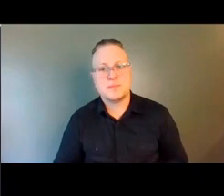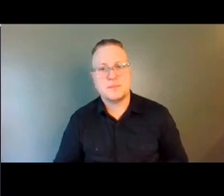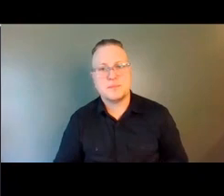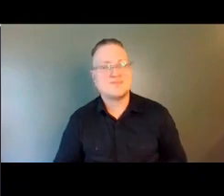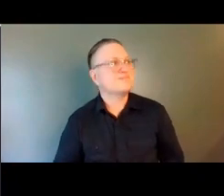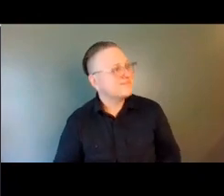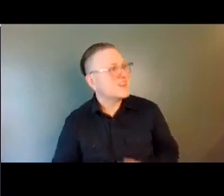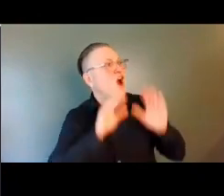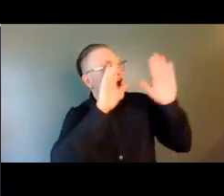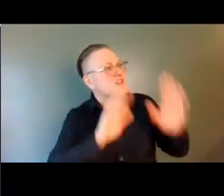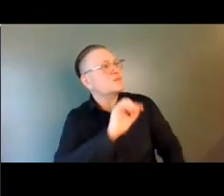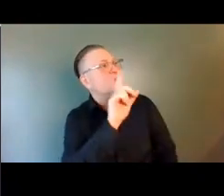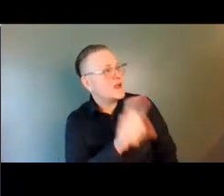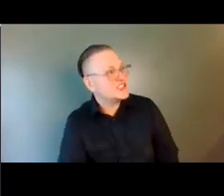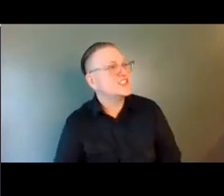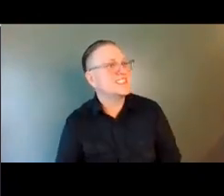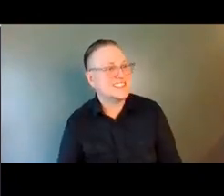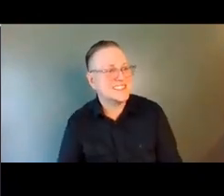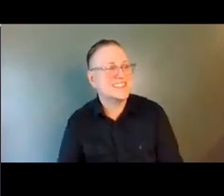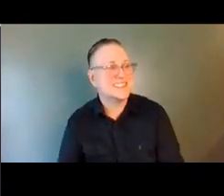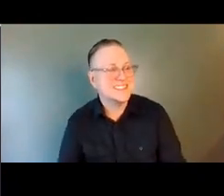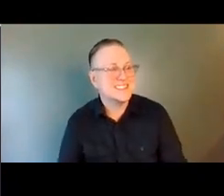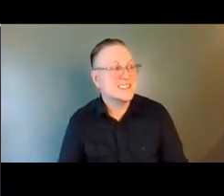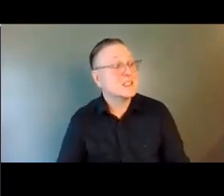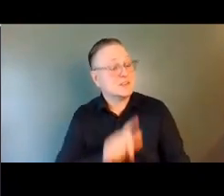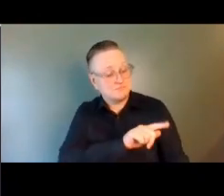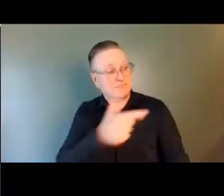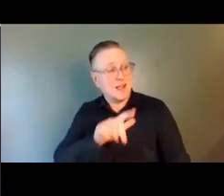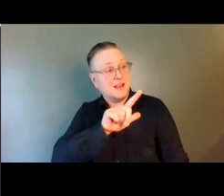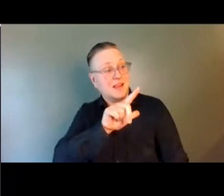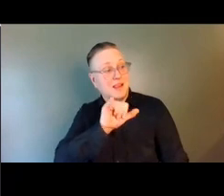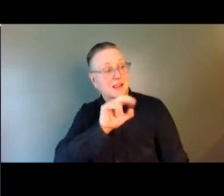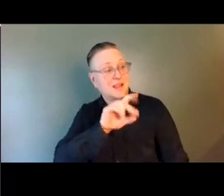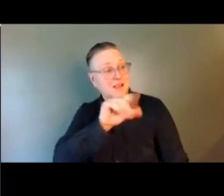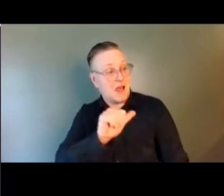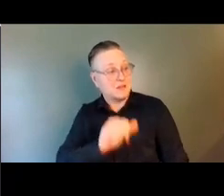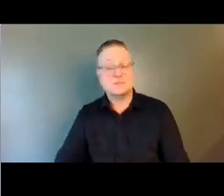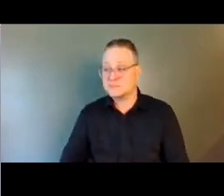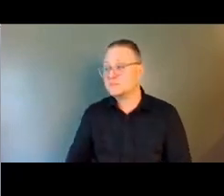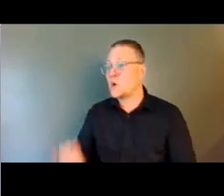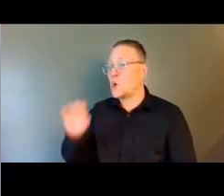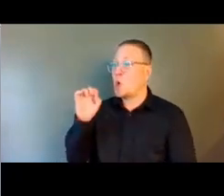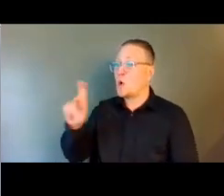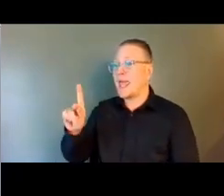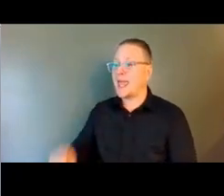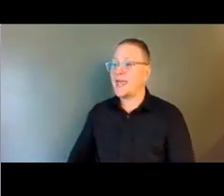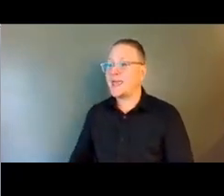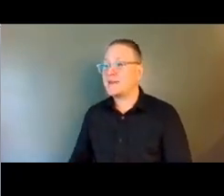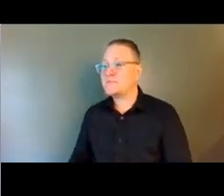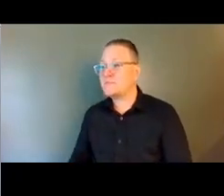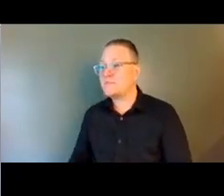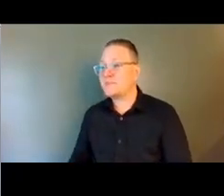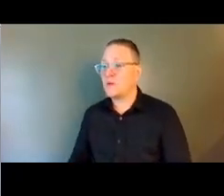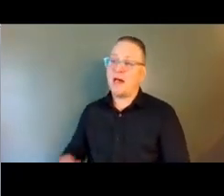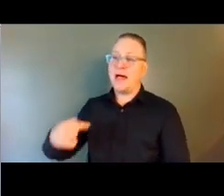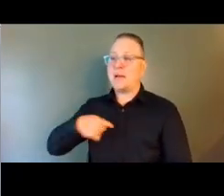Awesome questions. Linda, you're next. Okay. Well, as